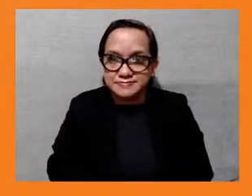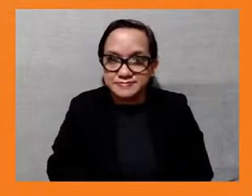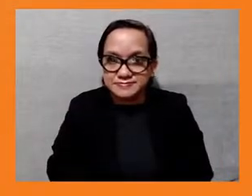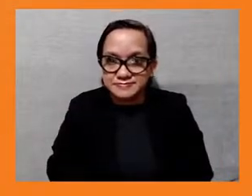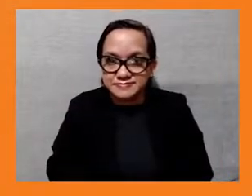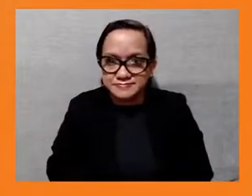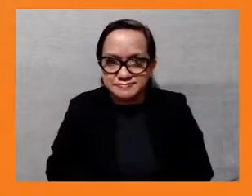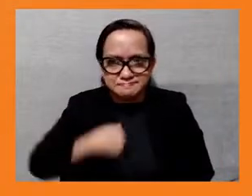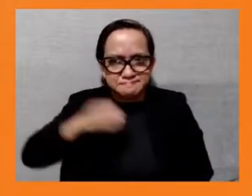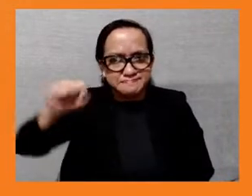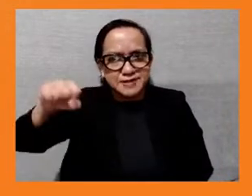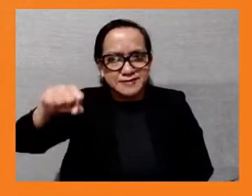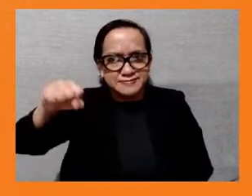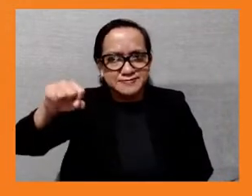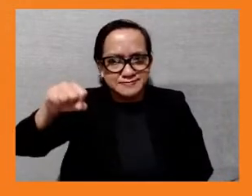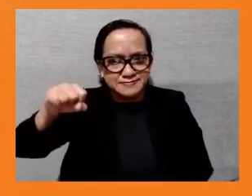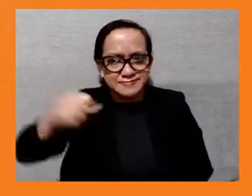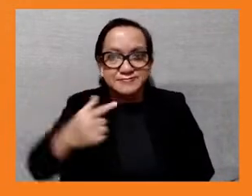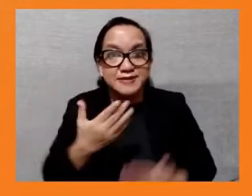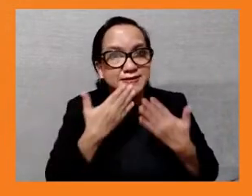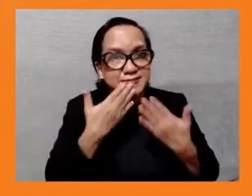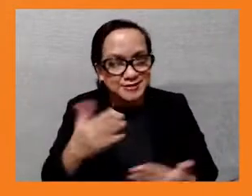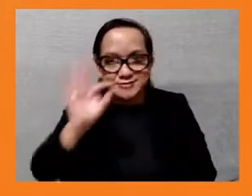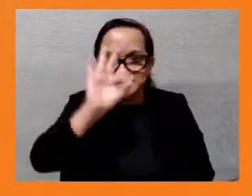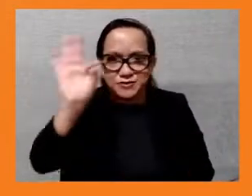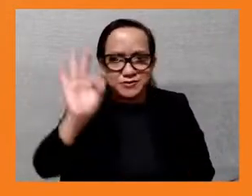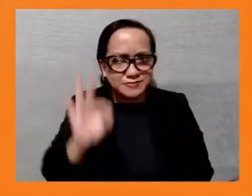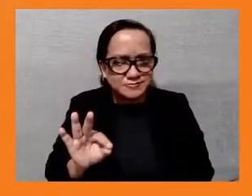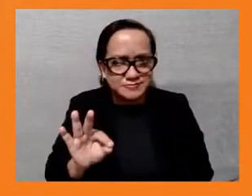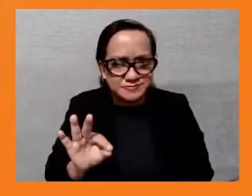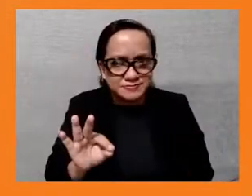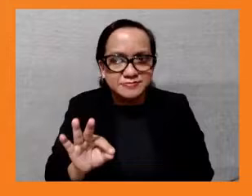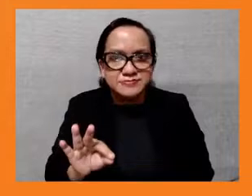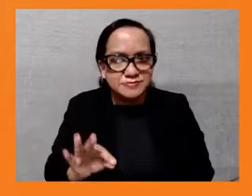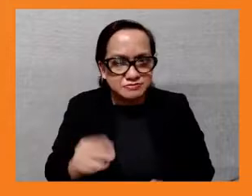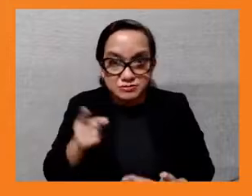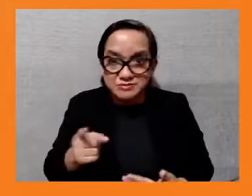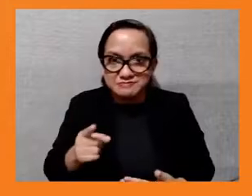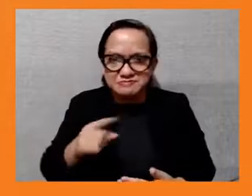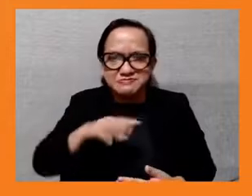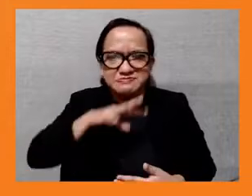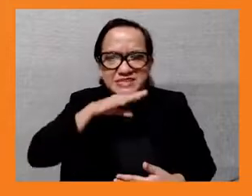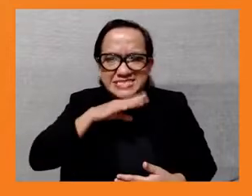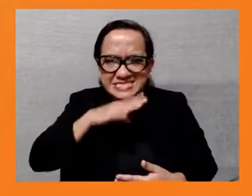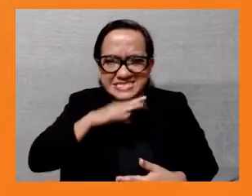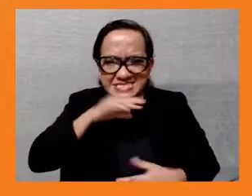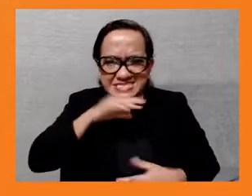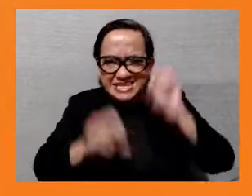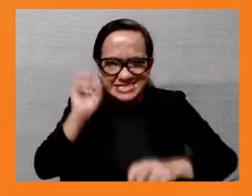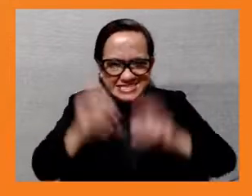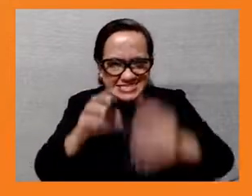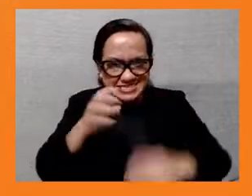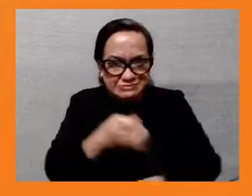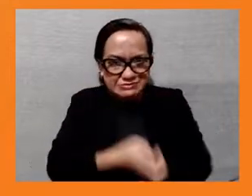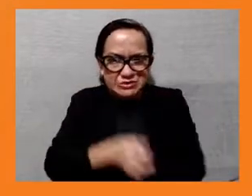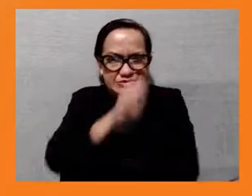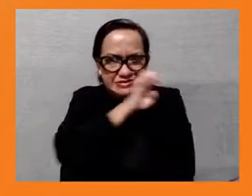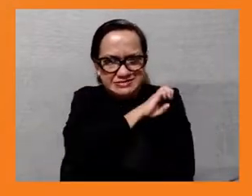standards, and that's good. I think there are many examples of that we strive towards. But as we've been doing consultations